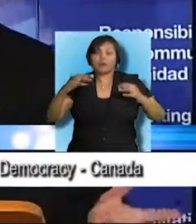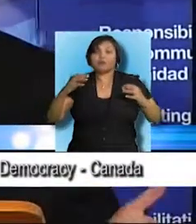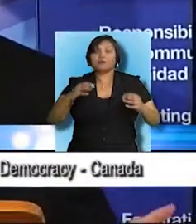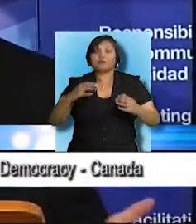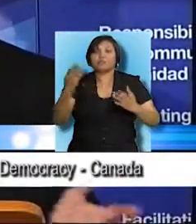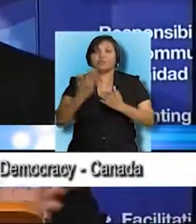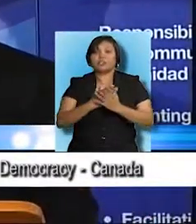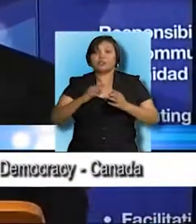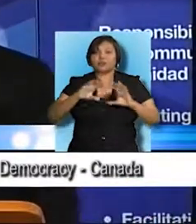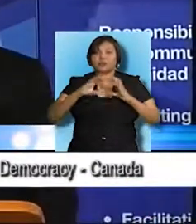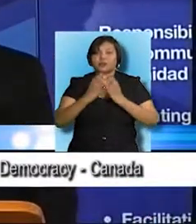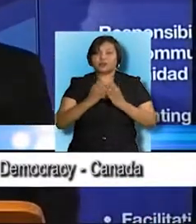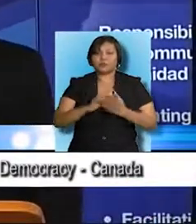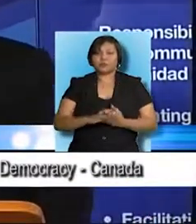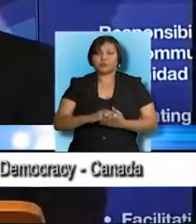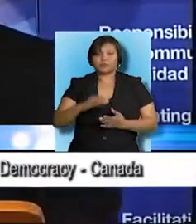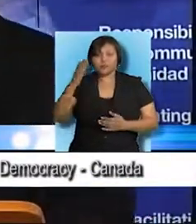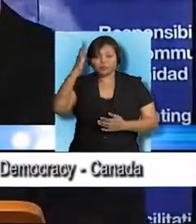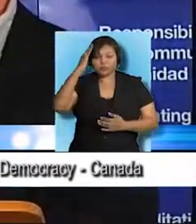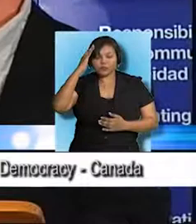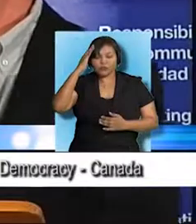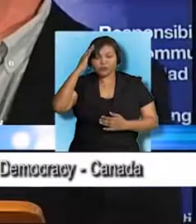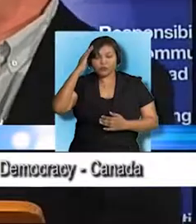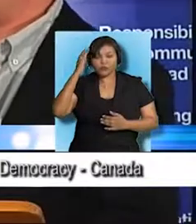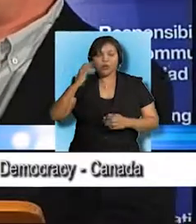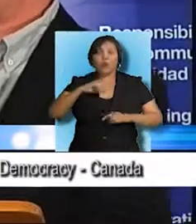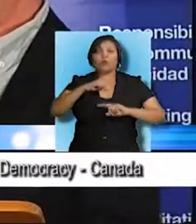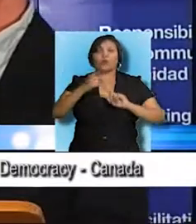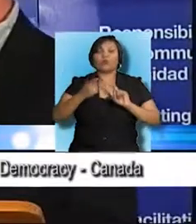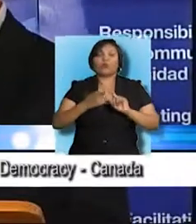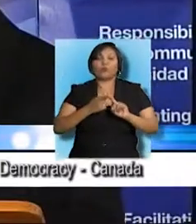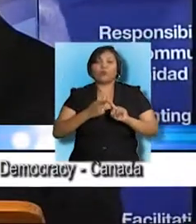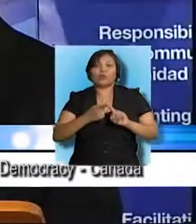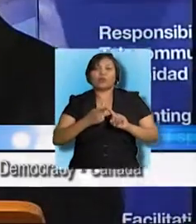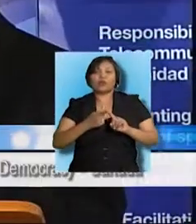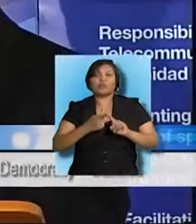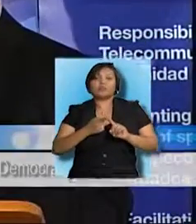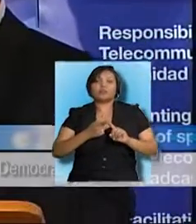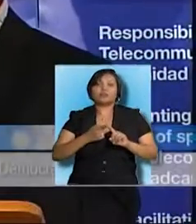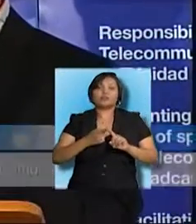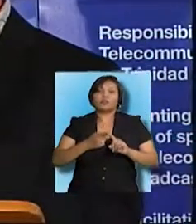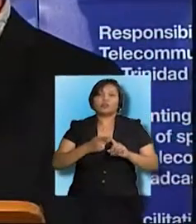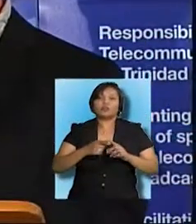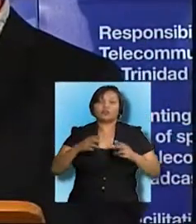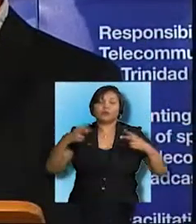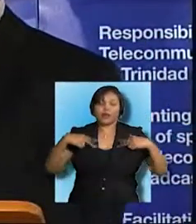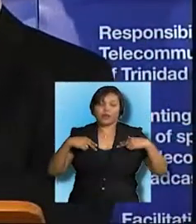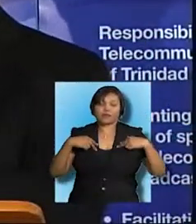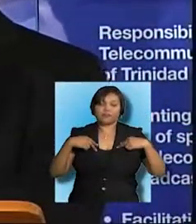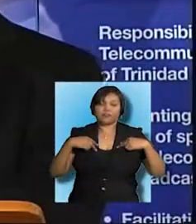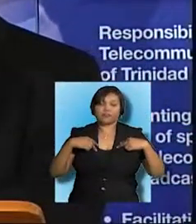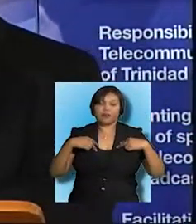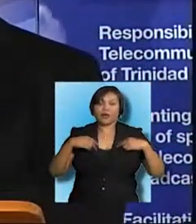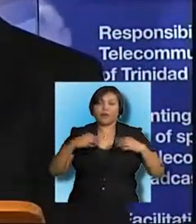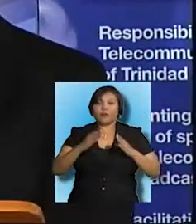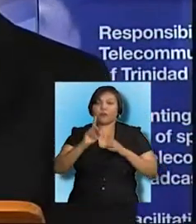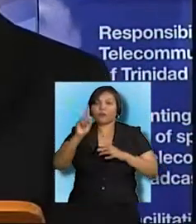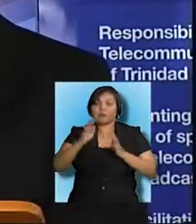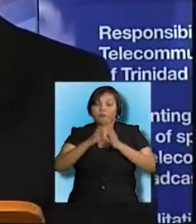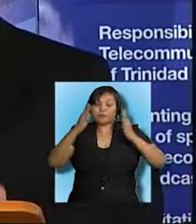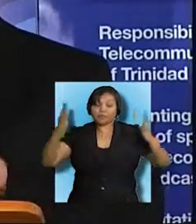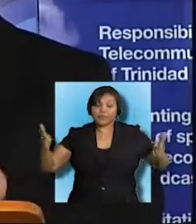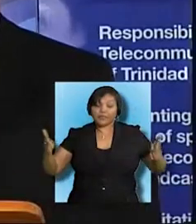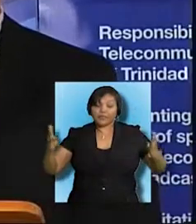sure that at some point undue concentration of media ownership has seriously negative effects on freedom